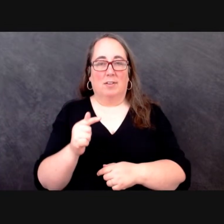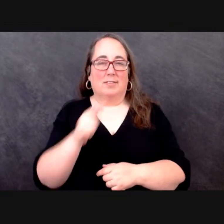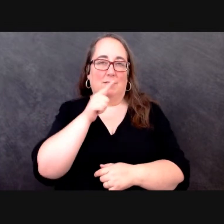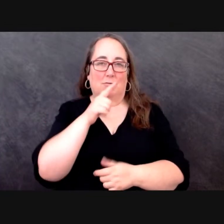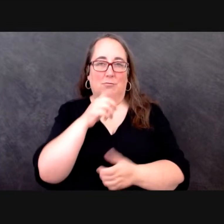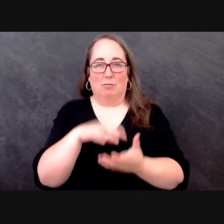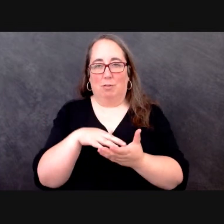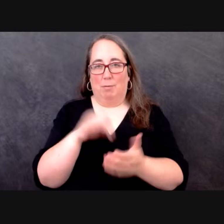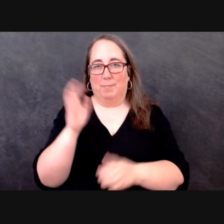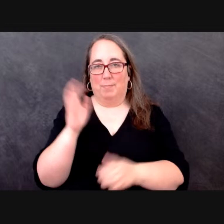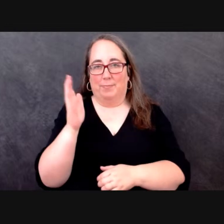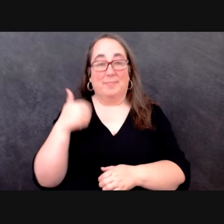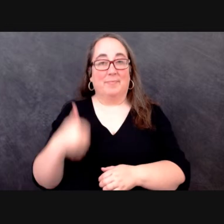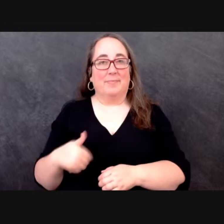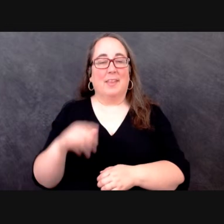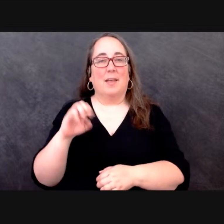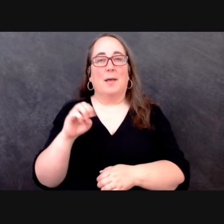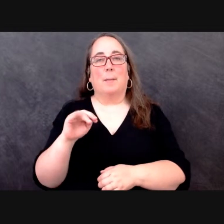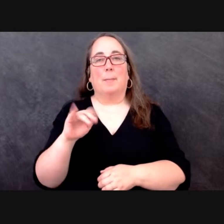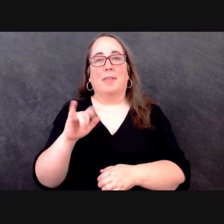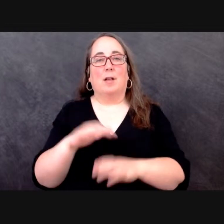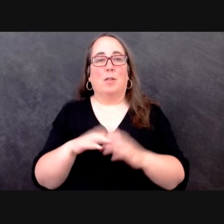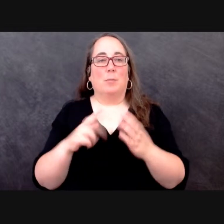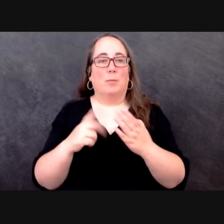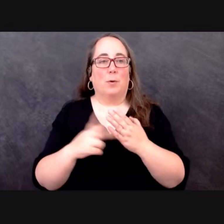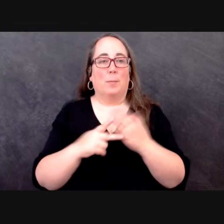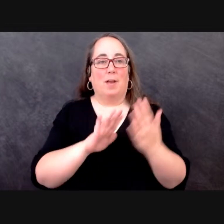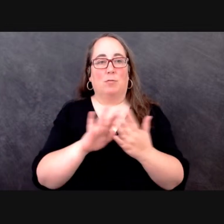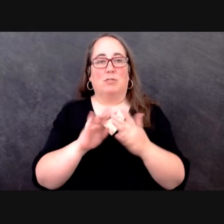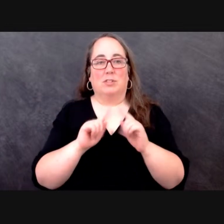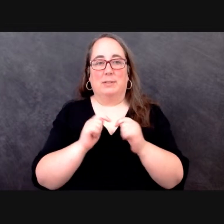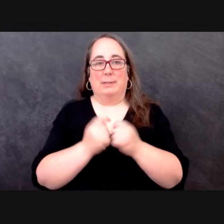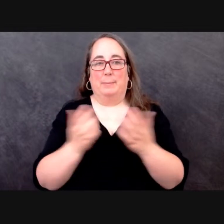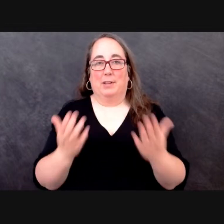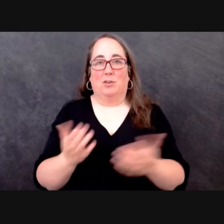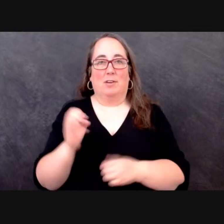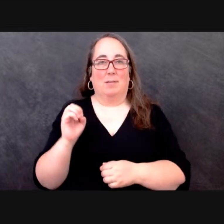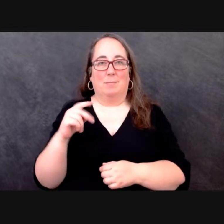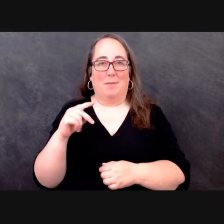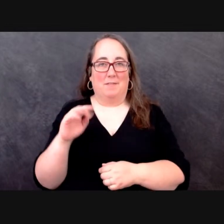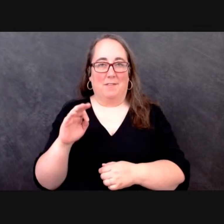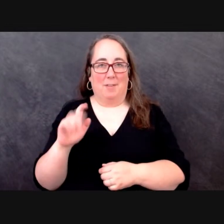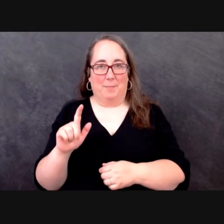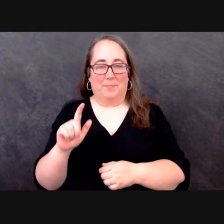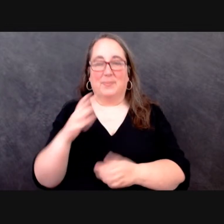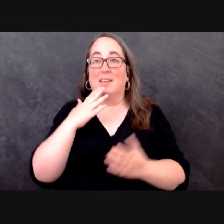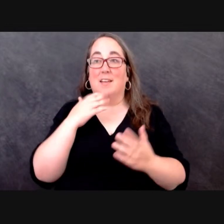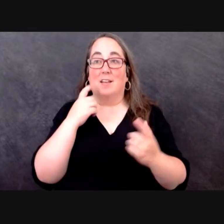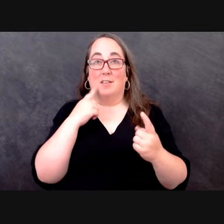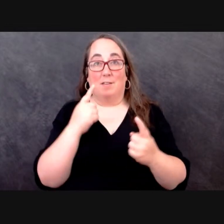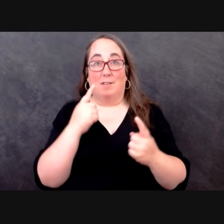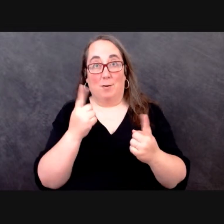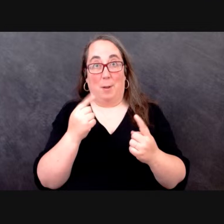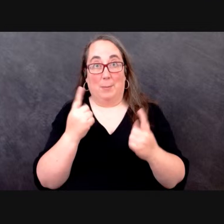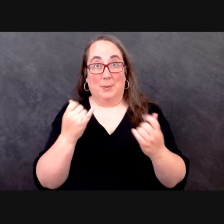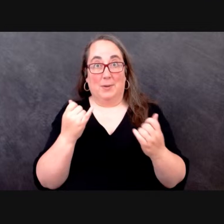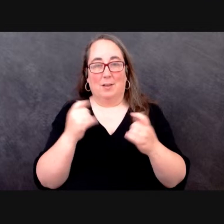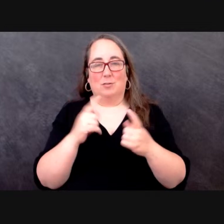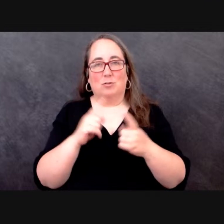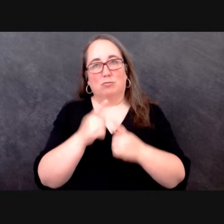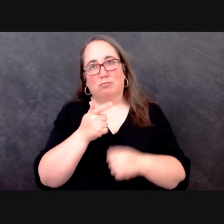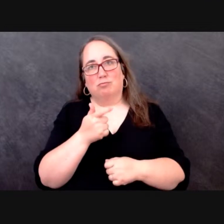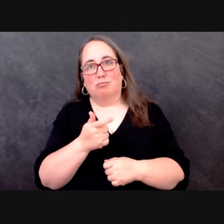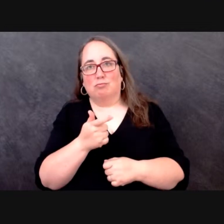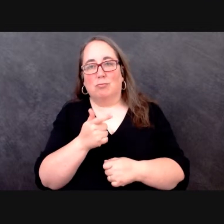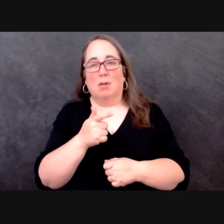presentation. My name is Emily, and I'm on the Programs and Outreach team here at the Enoch Pratt Free Library. Thank you for joining us for this month's edition of Lunch and Learn,